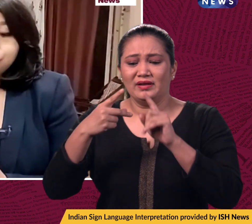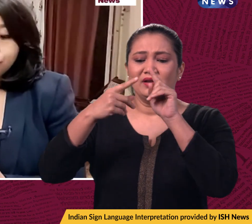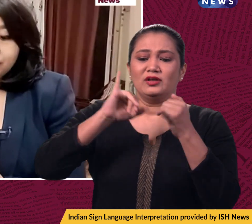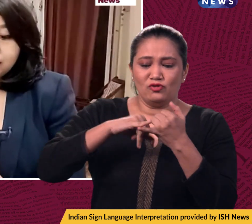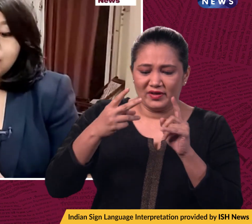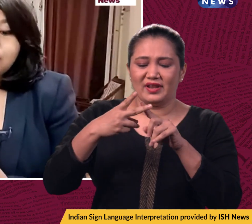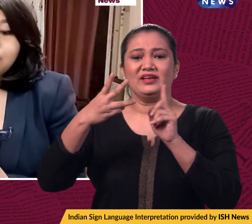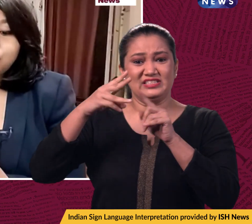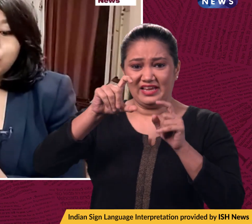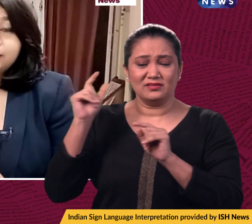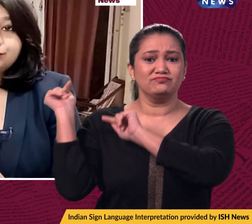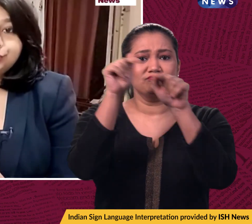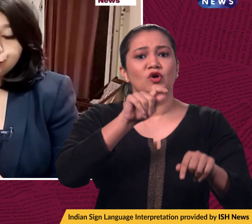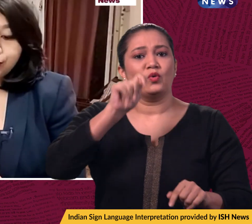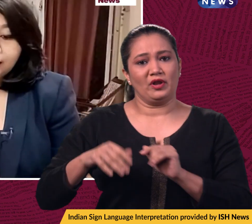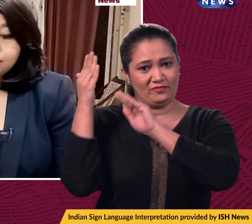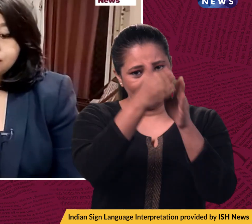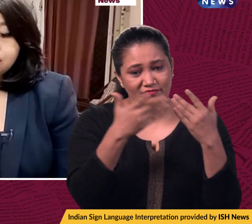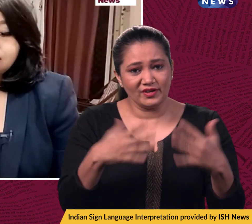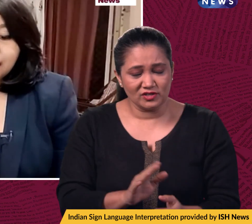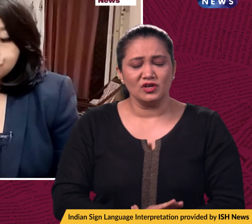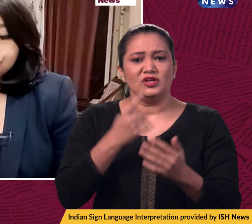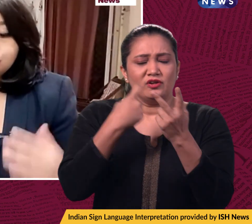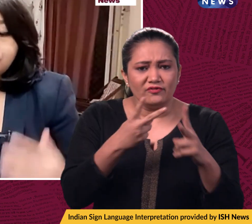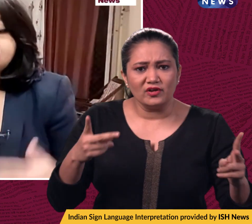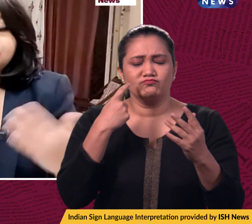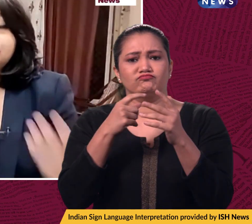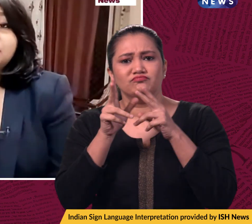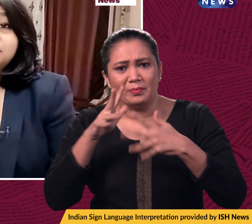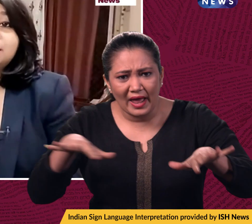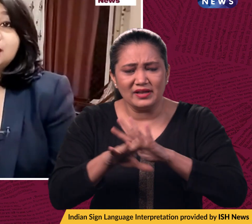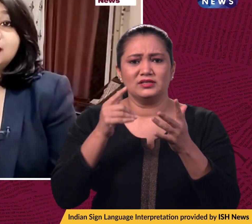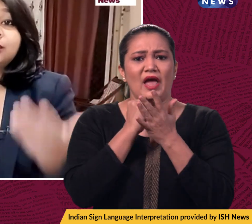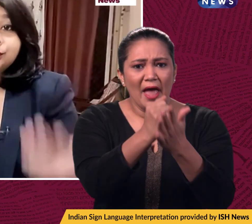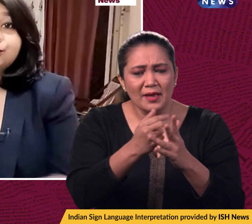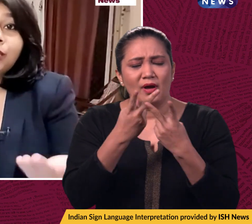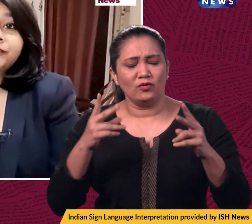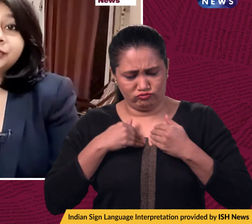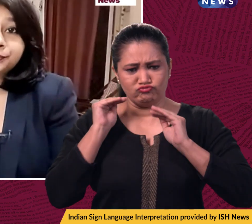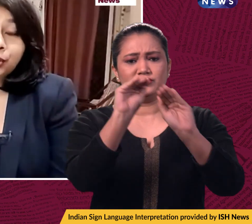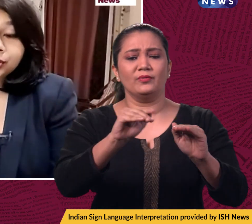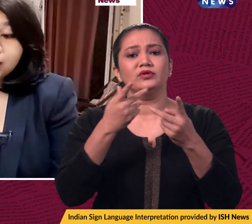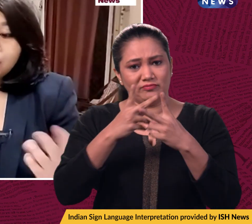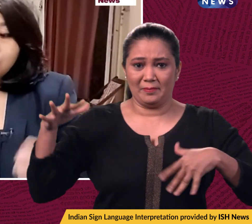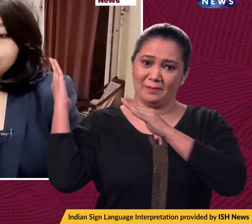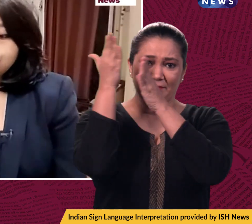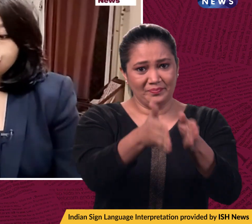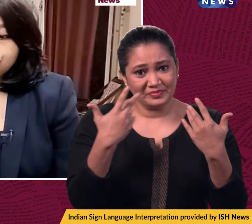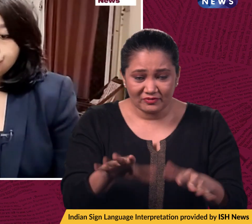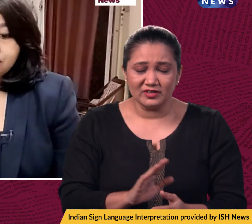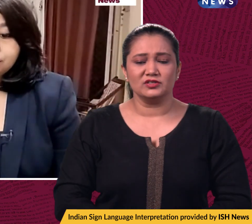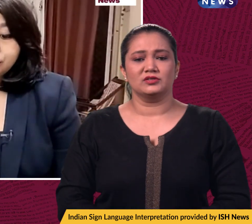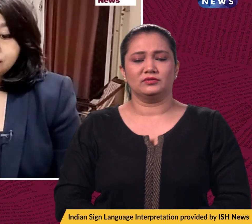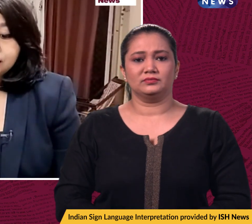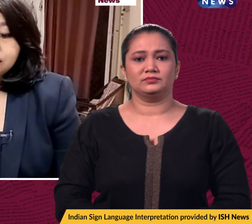and Slovenia, went to Ukraine to discuss sanctions, weapons and humanitarian aid, and also offer support to